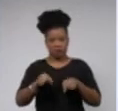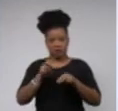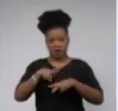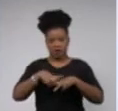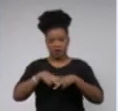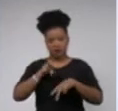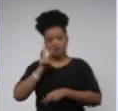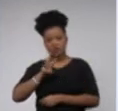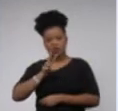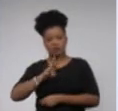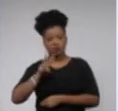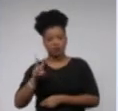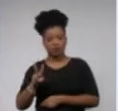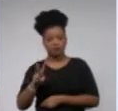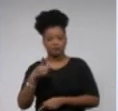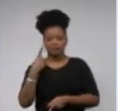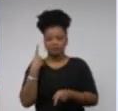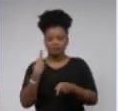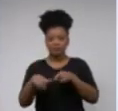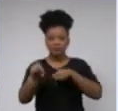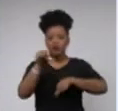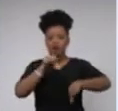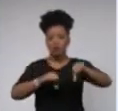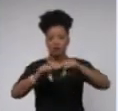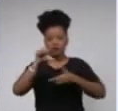332 in Fructuoso Rodriguez Hospital,